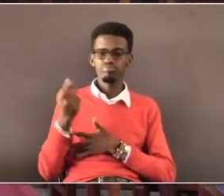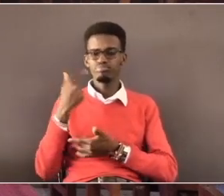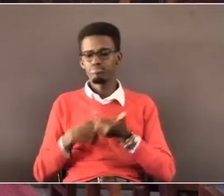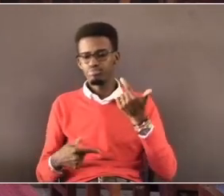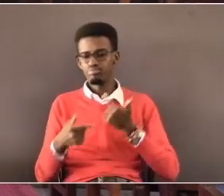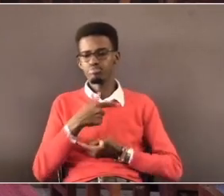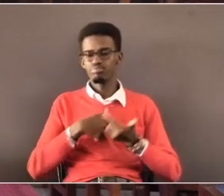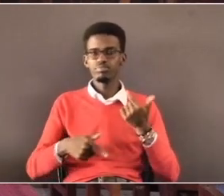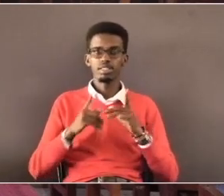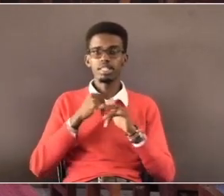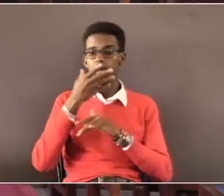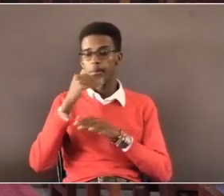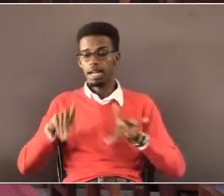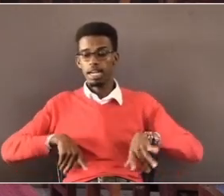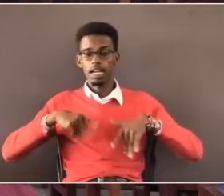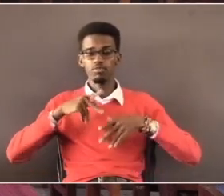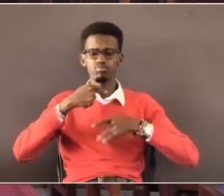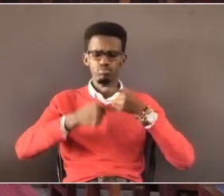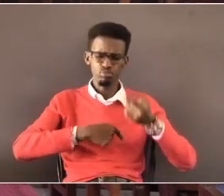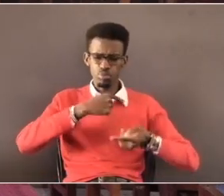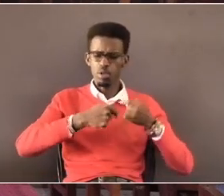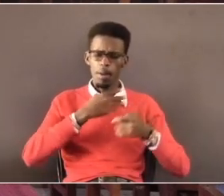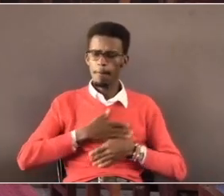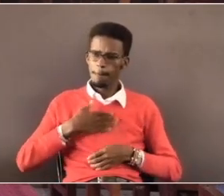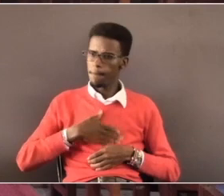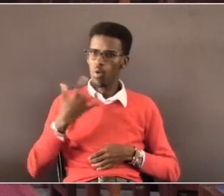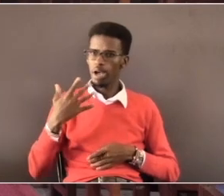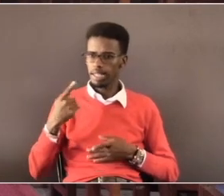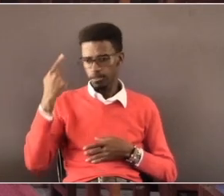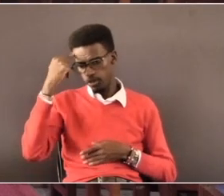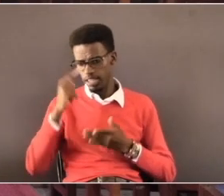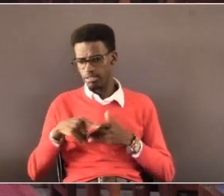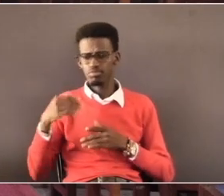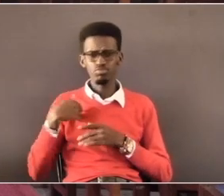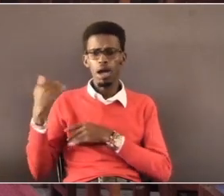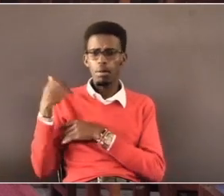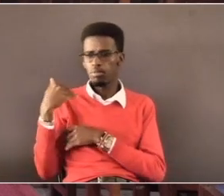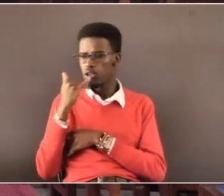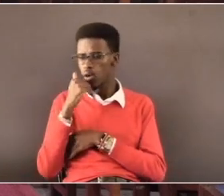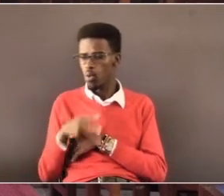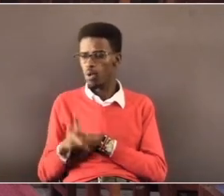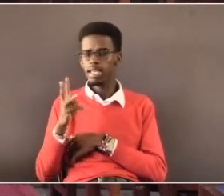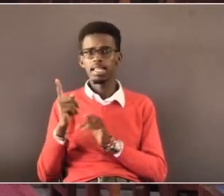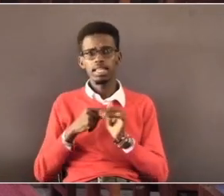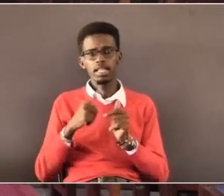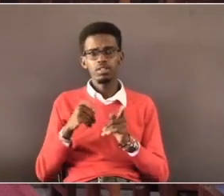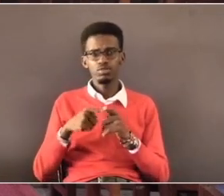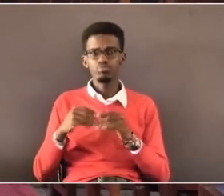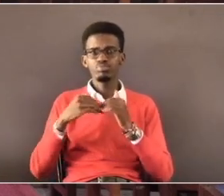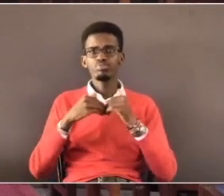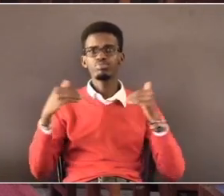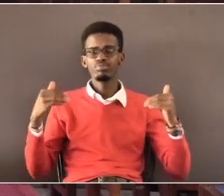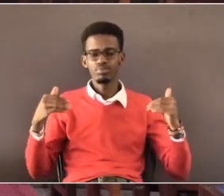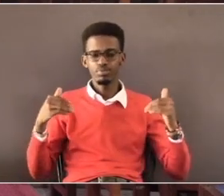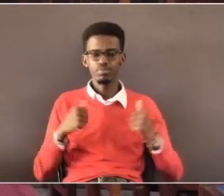So if the gentleman in your life keeps on emphasizing on a certain thing that rubs you off the wrong way, then you need to reevaluate your